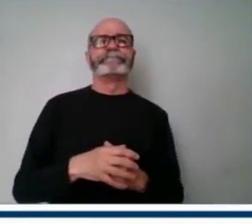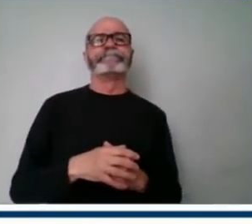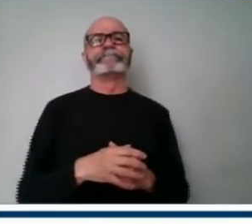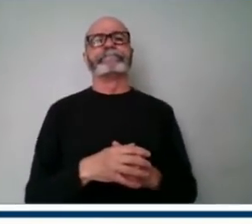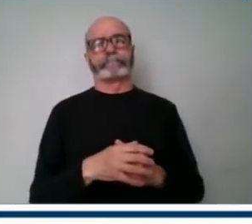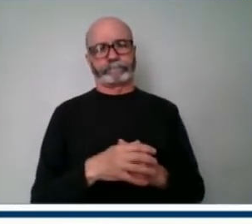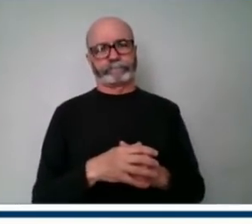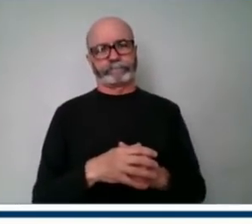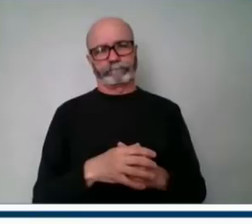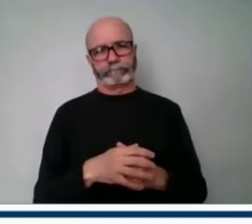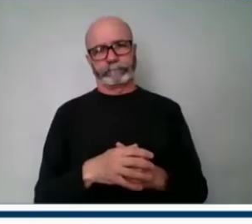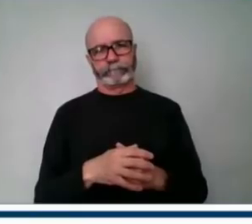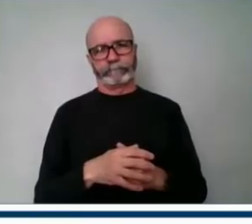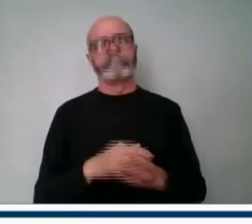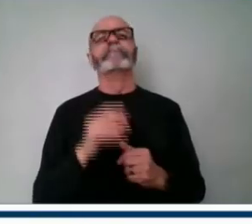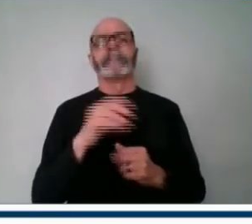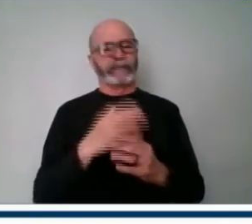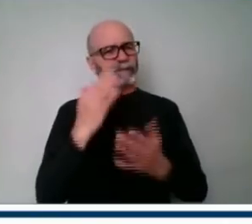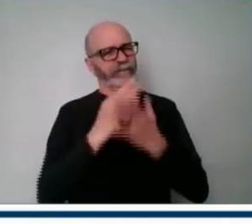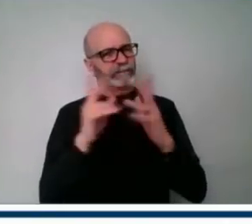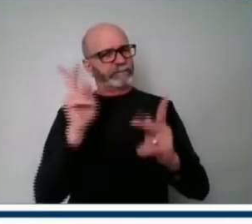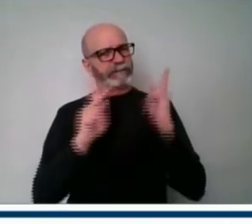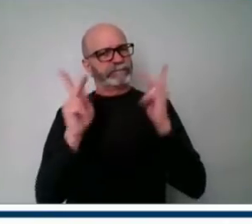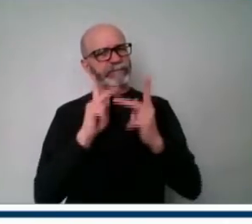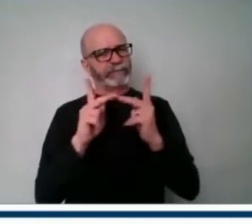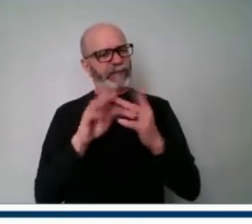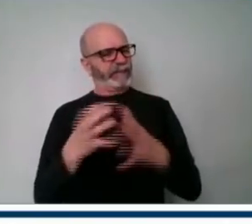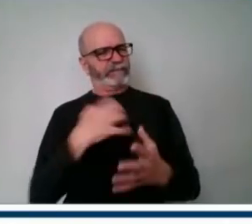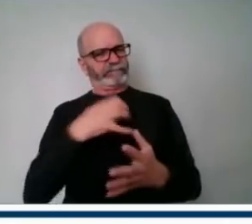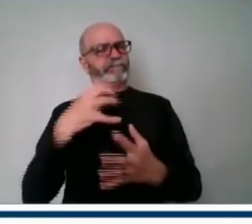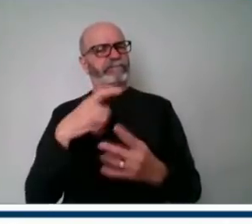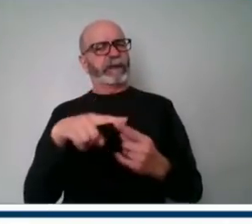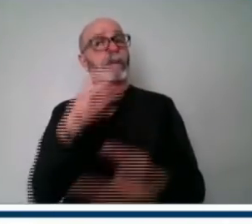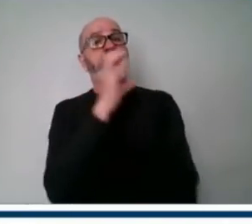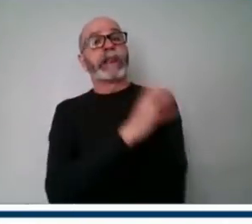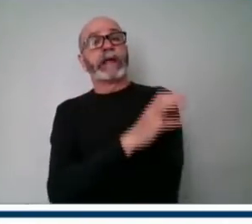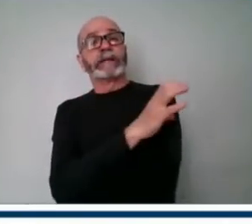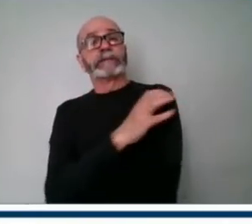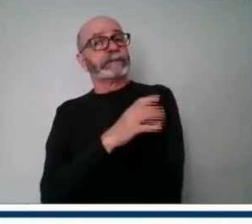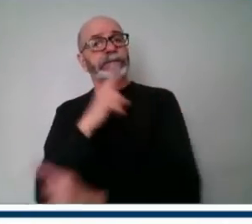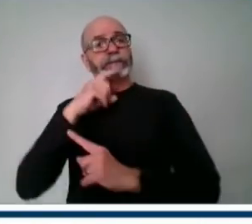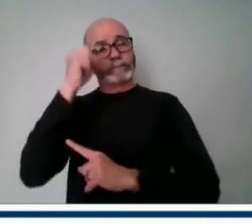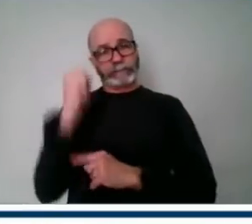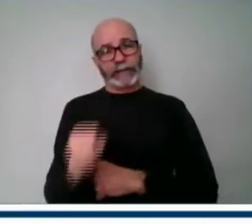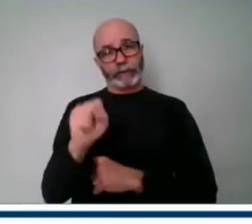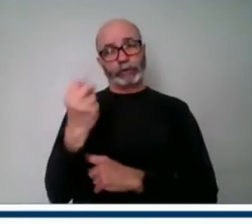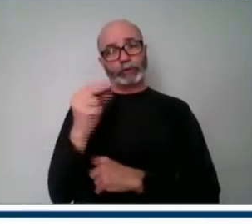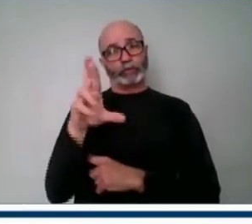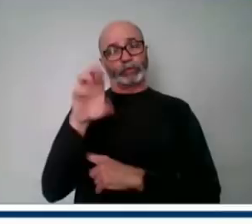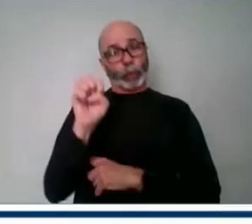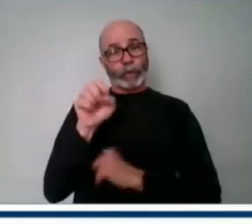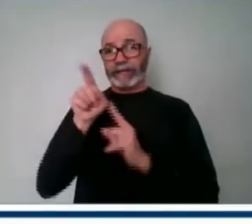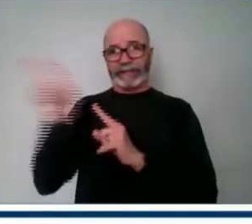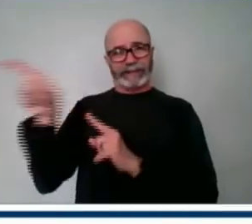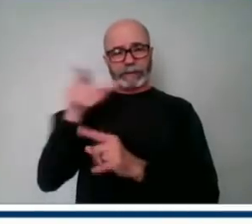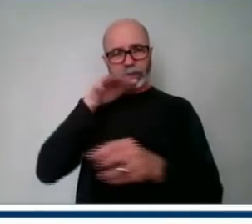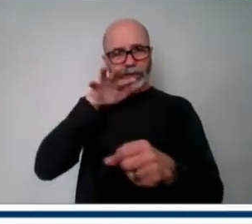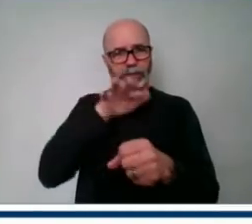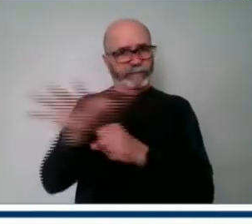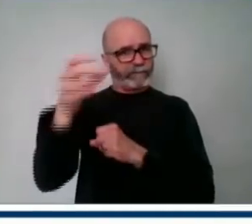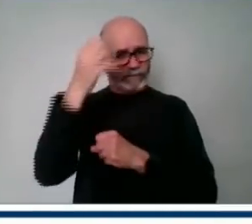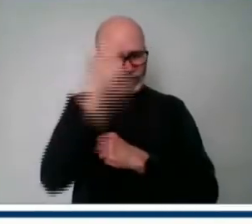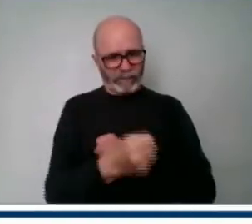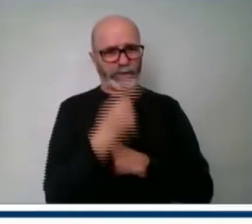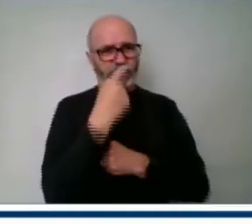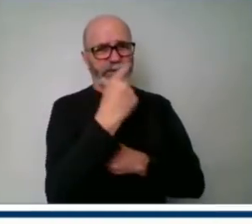of vaccine clinics on the South Shore. Apparently there's only one, while there are several in areas such